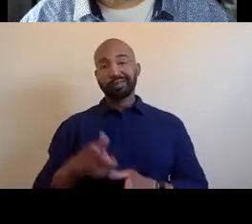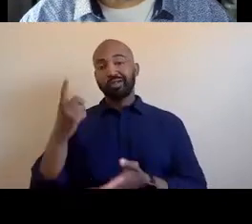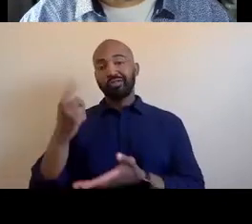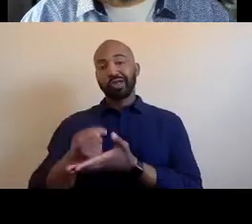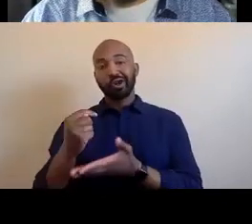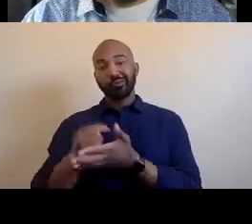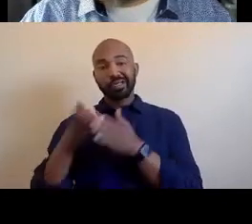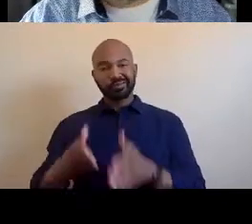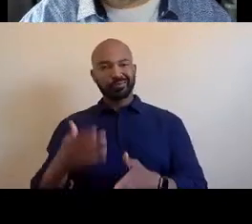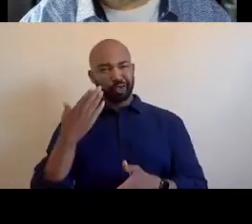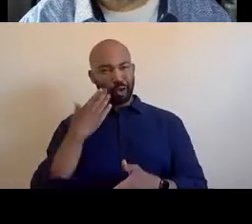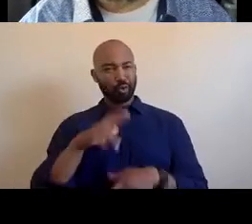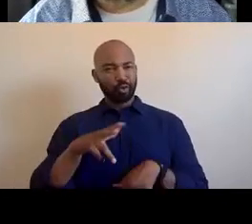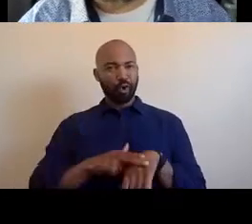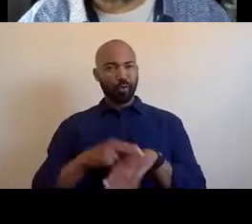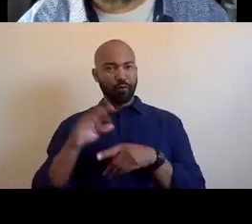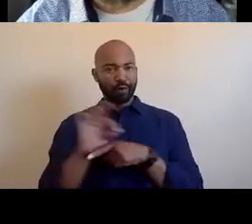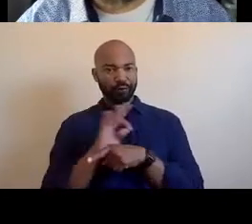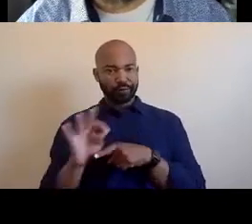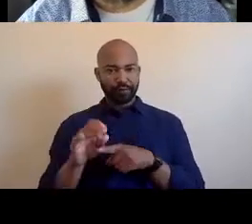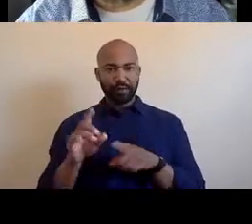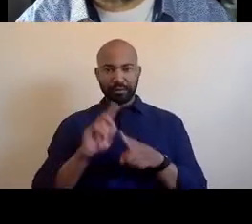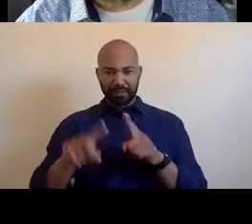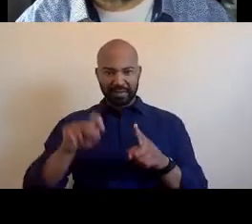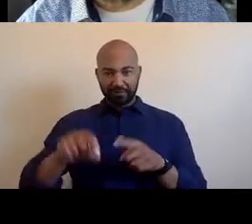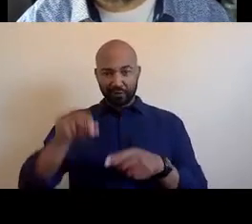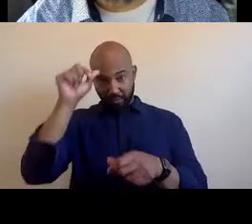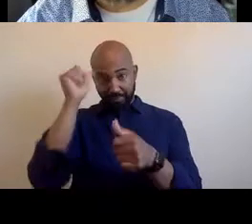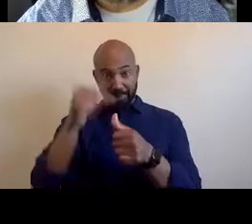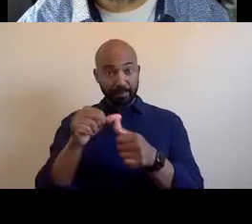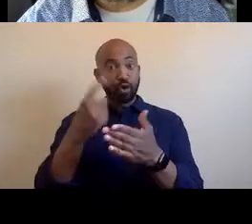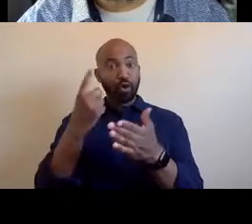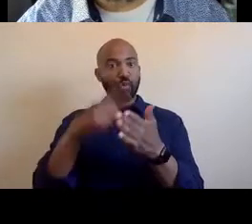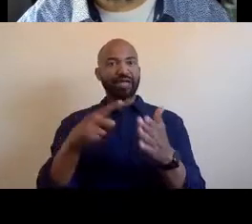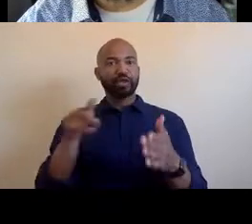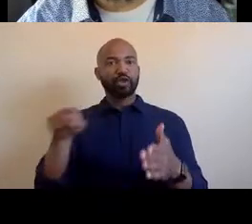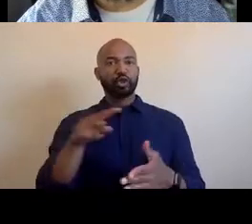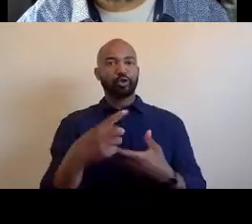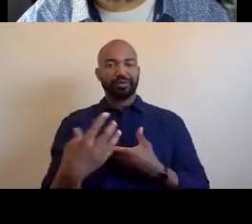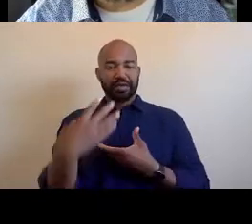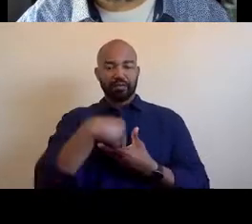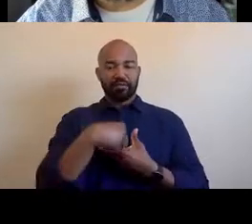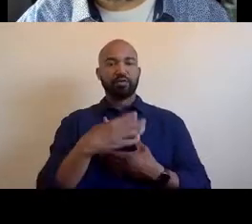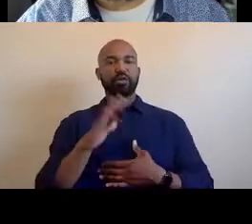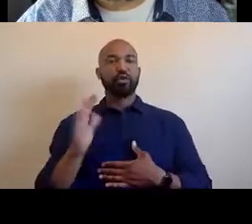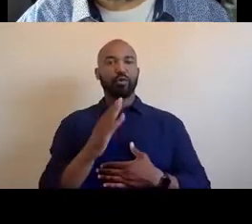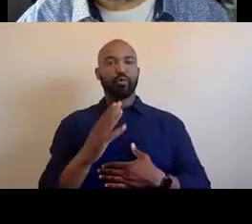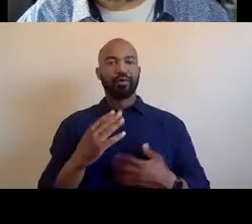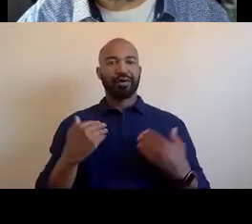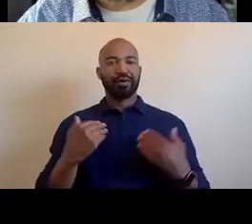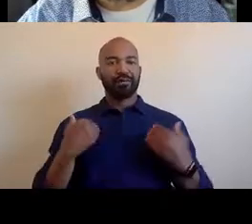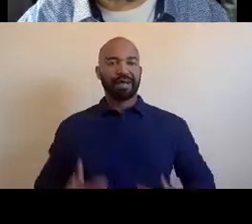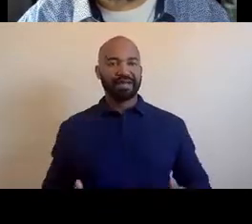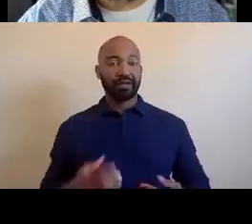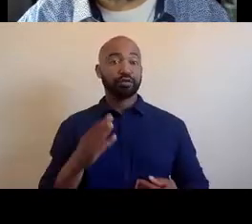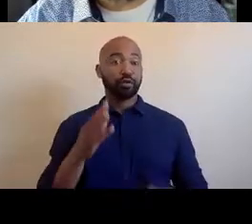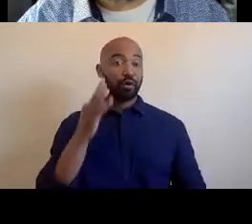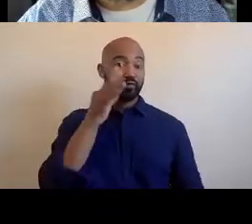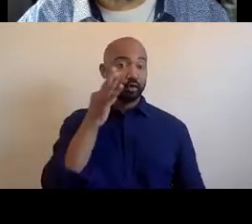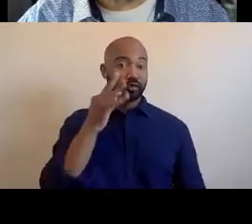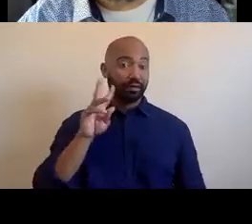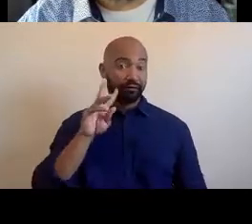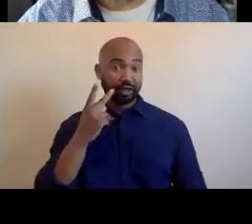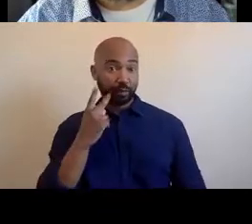functioning, it's important to remember what you're putting into your temple, into your body. And so eating more fruits and vegetables can certainly